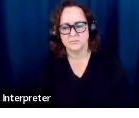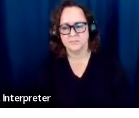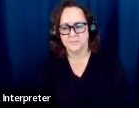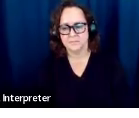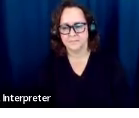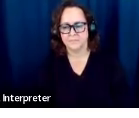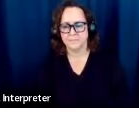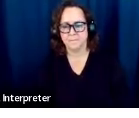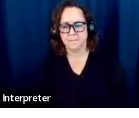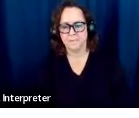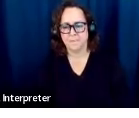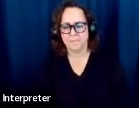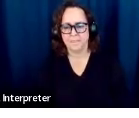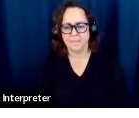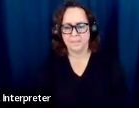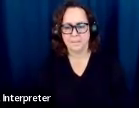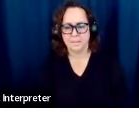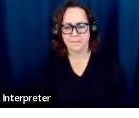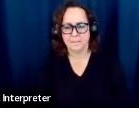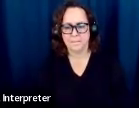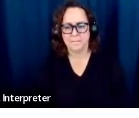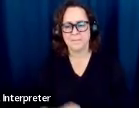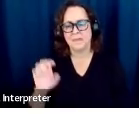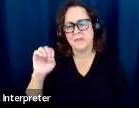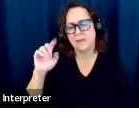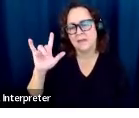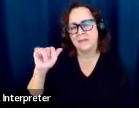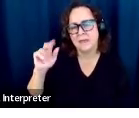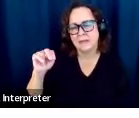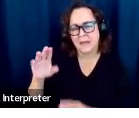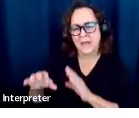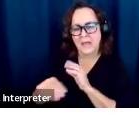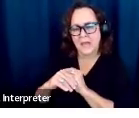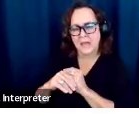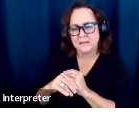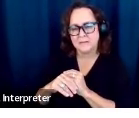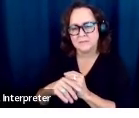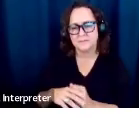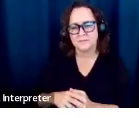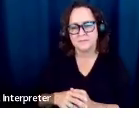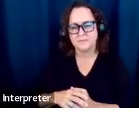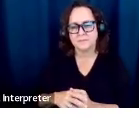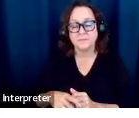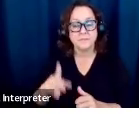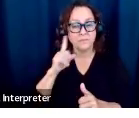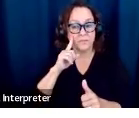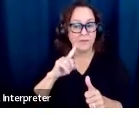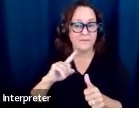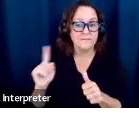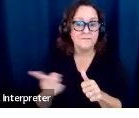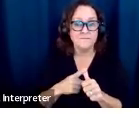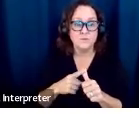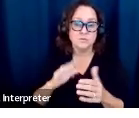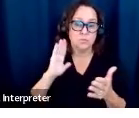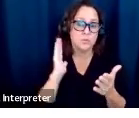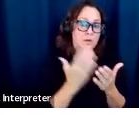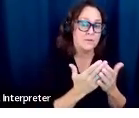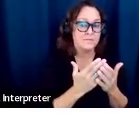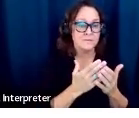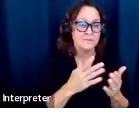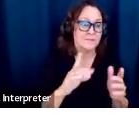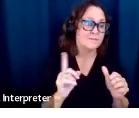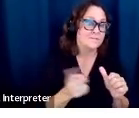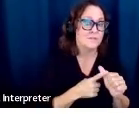us. Elian, anything to add there? Yeah, just to give a little bit more detail to Yeah. that. So for the first come, first serve spots, those will